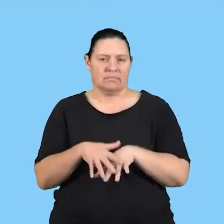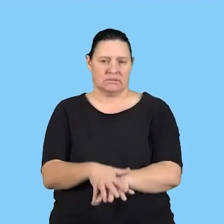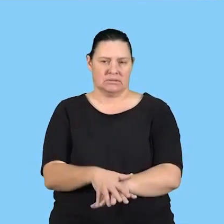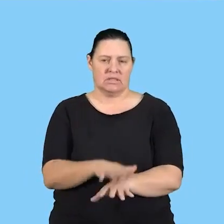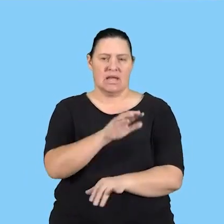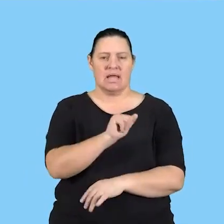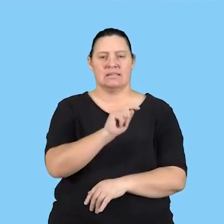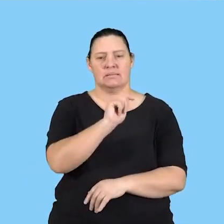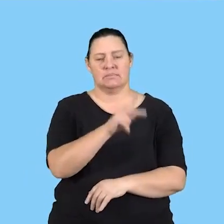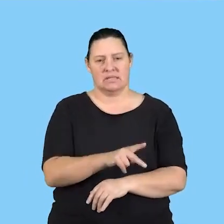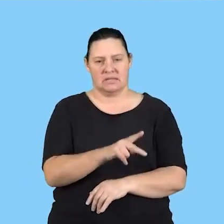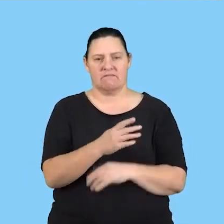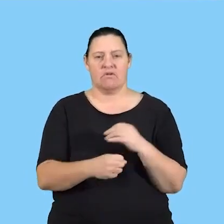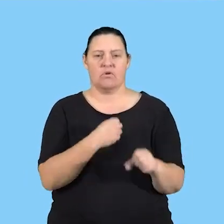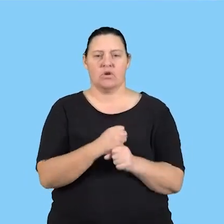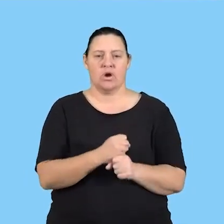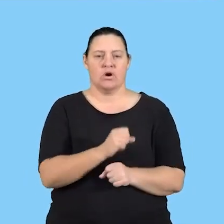the ATPs for year